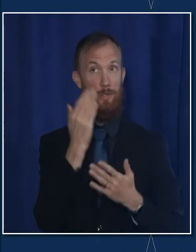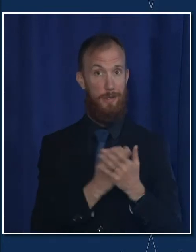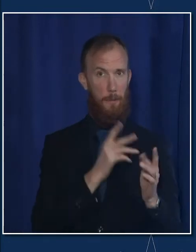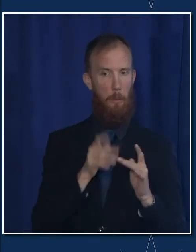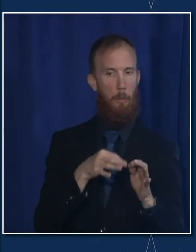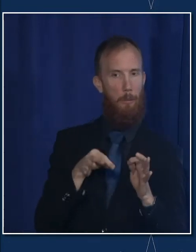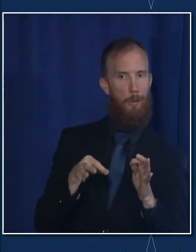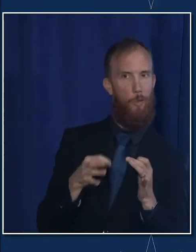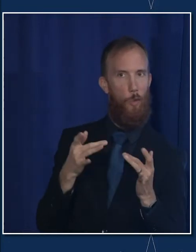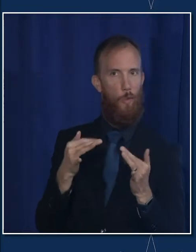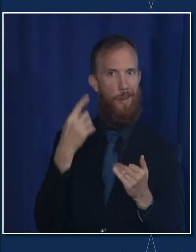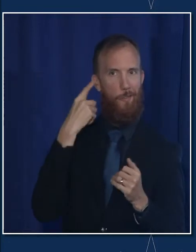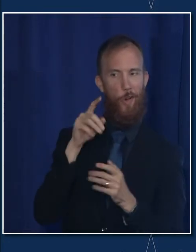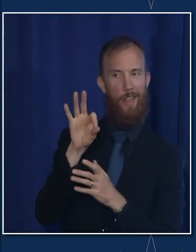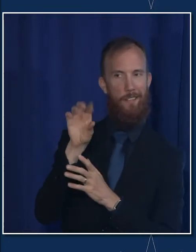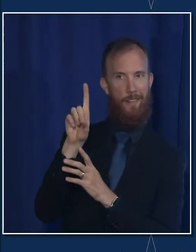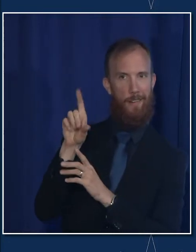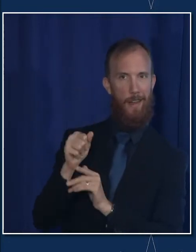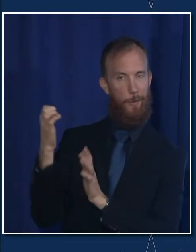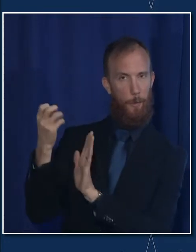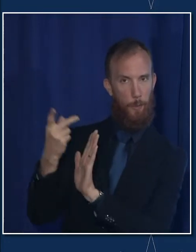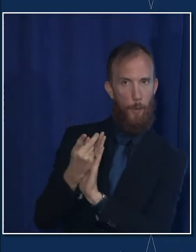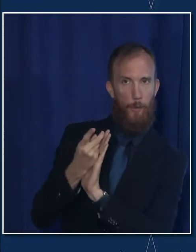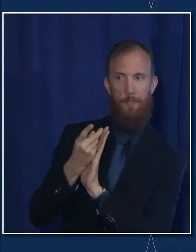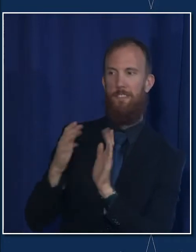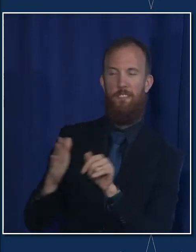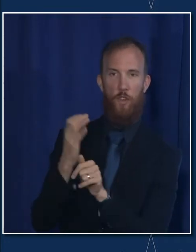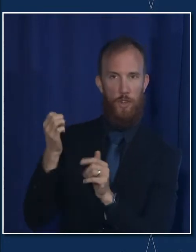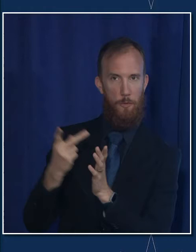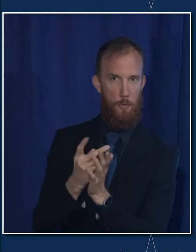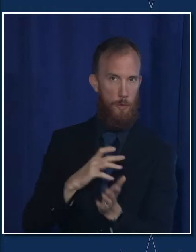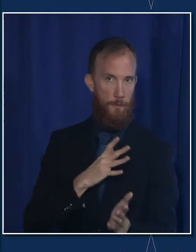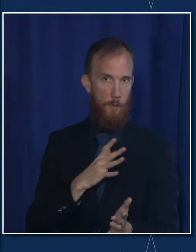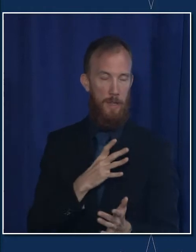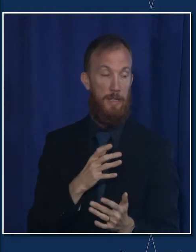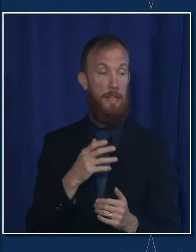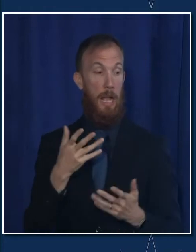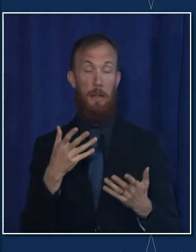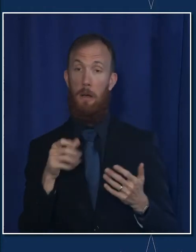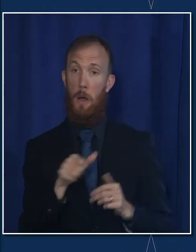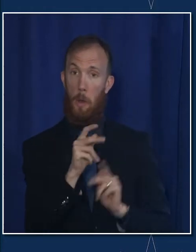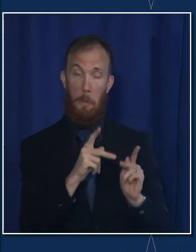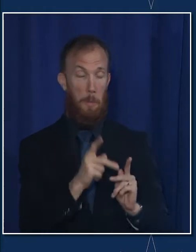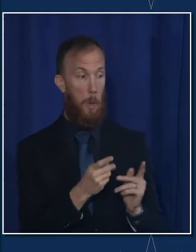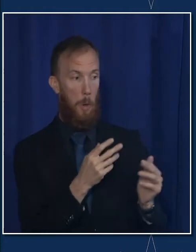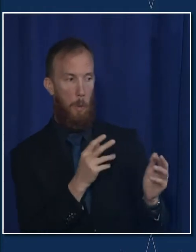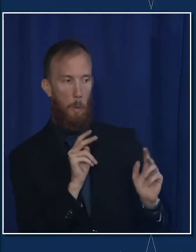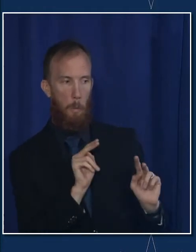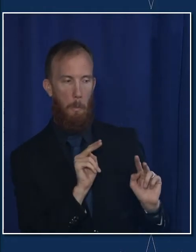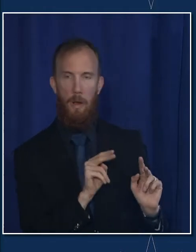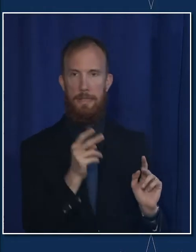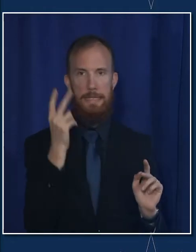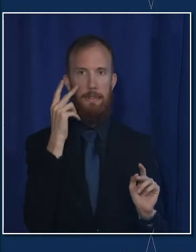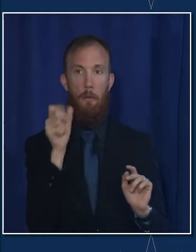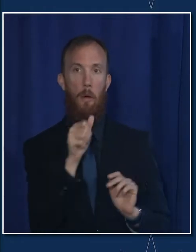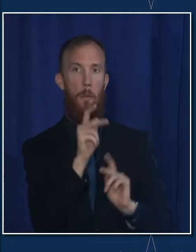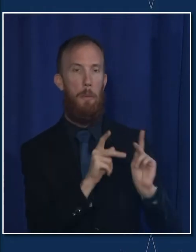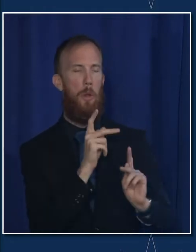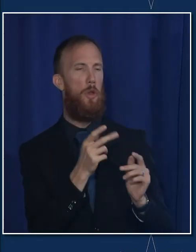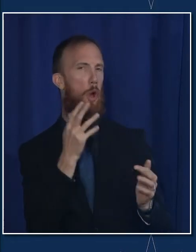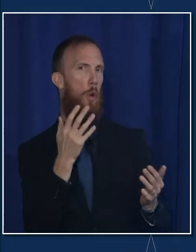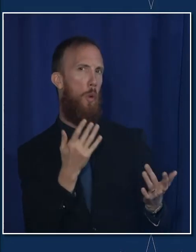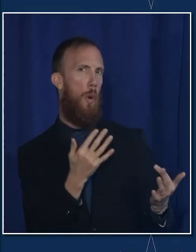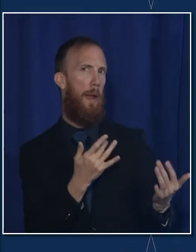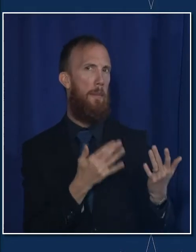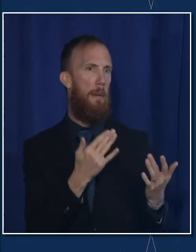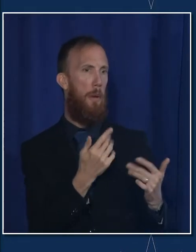place. I know there were people who were waiting to have more than a year of follow-up for people who were in the trials. We now have that. I know there were people waiting until there